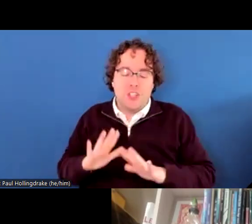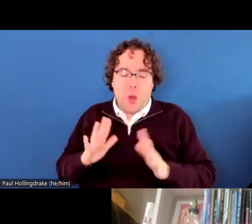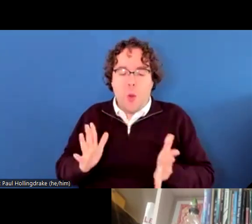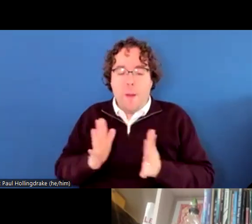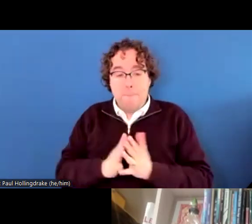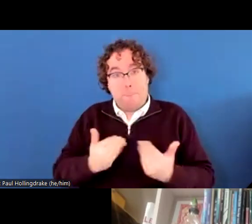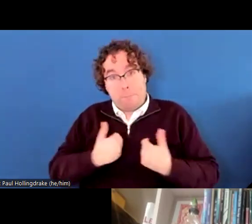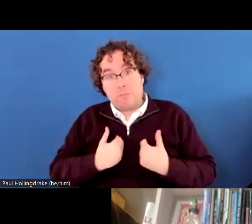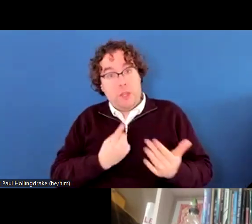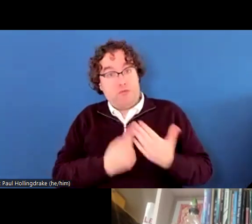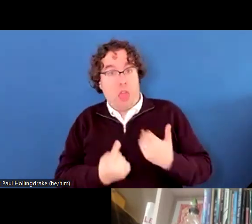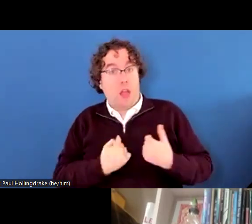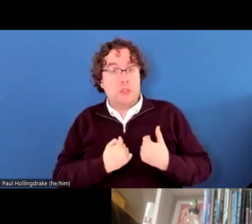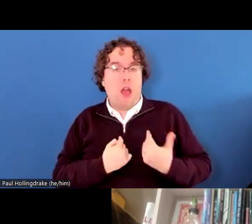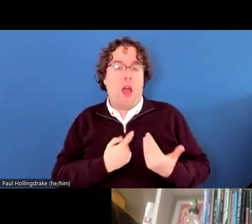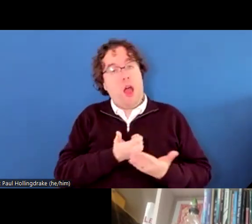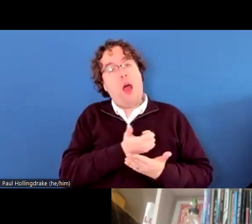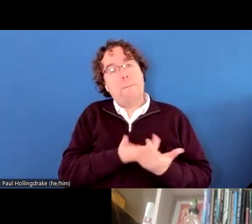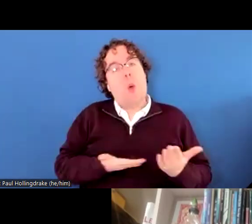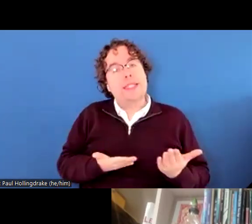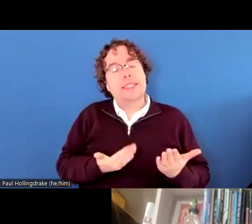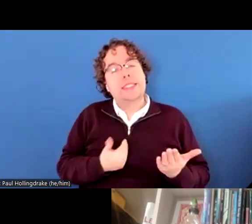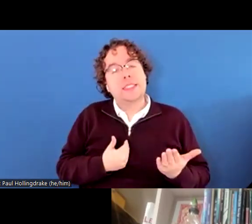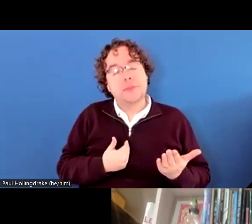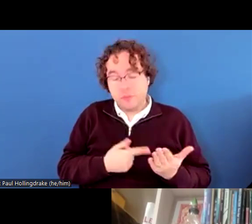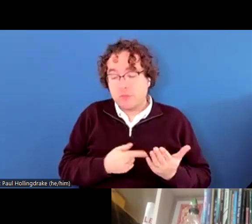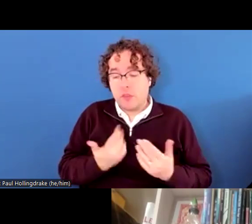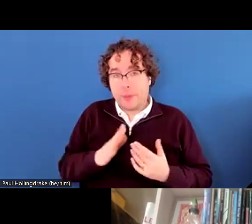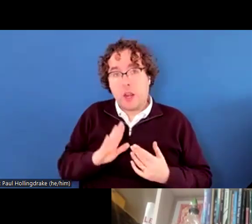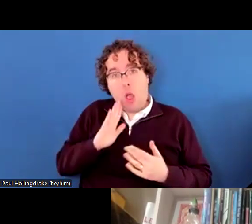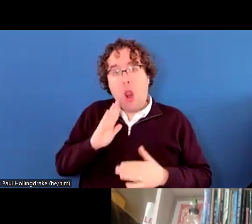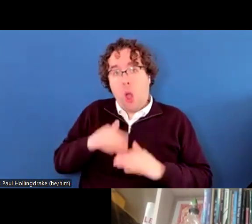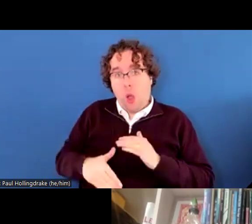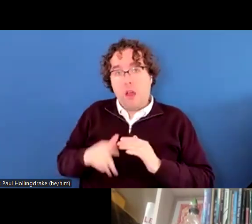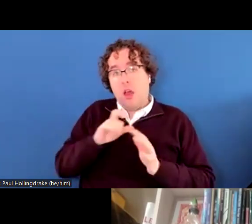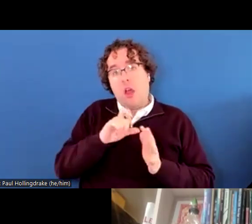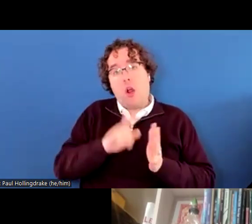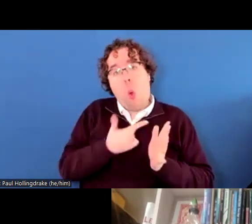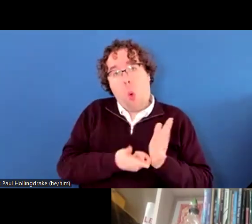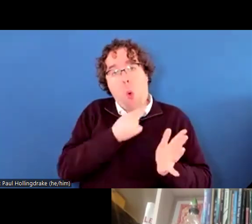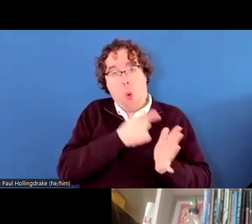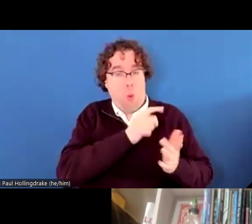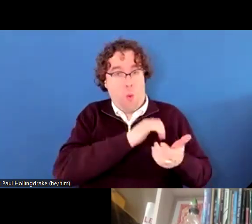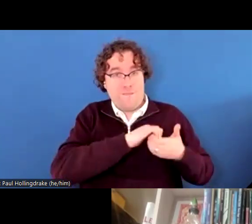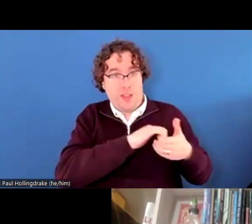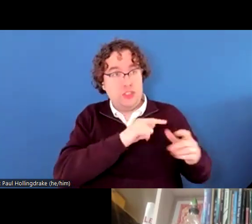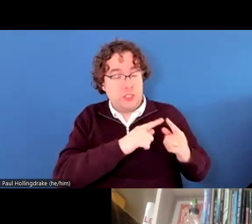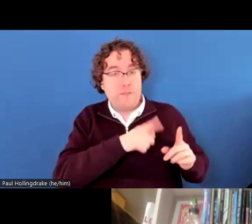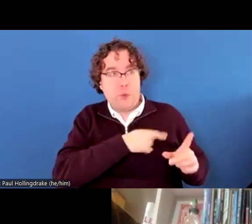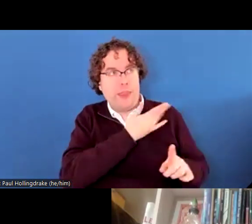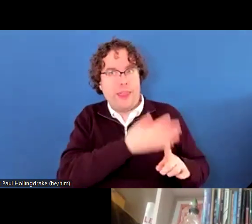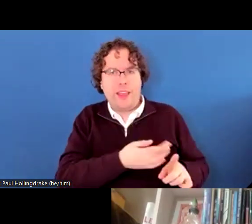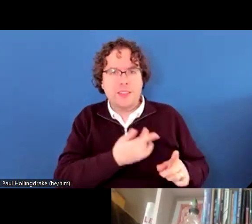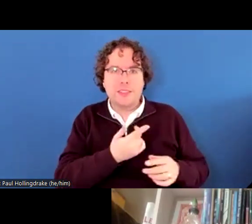So I'm a freelancer, I'm a poet, and I'd heard about the Clore Fellowship for many, many years and been told you should do this, this would